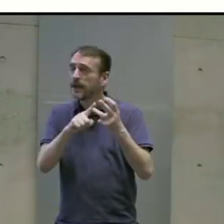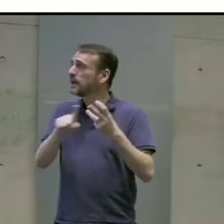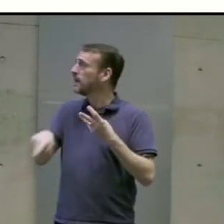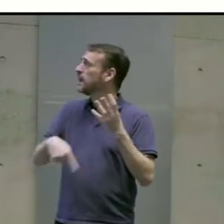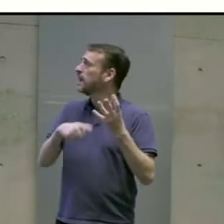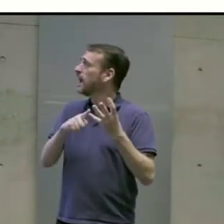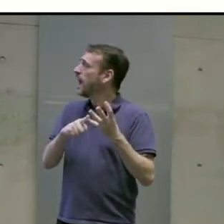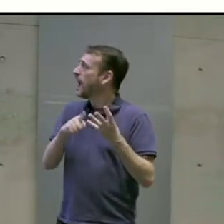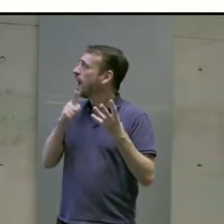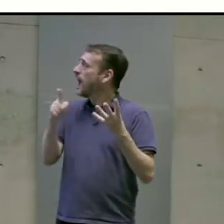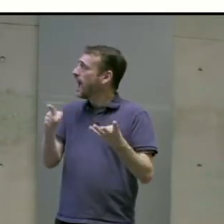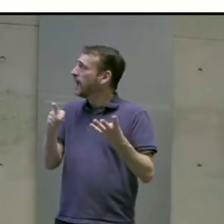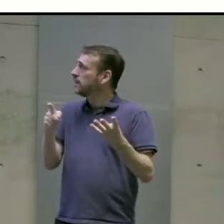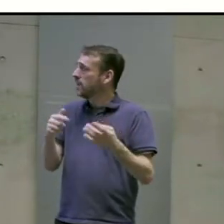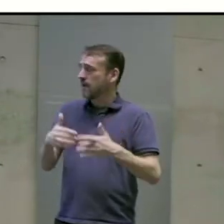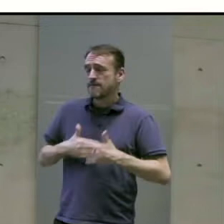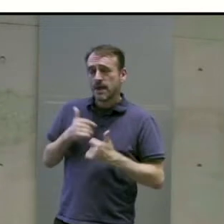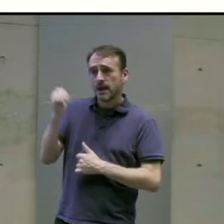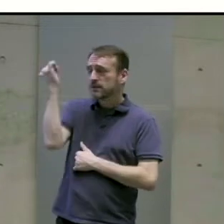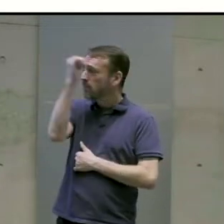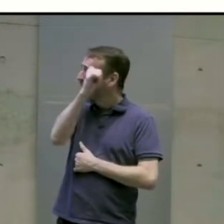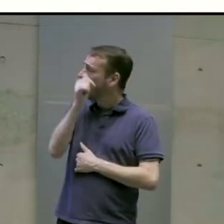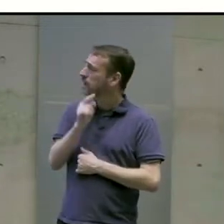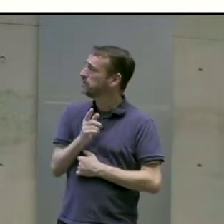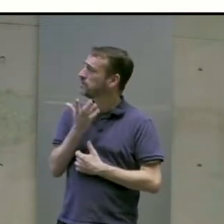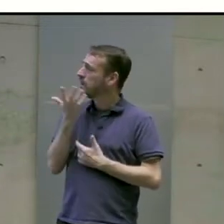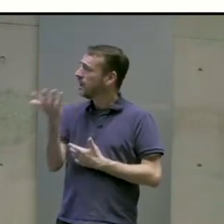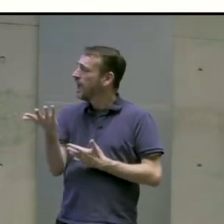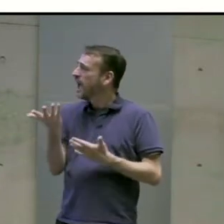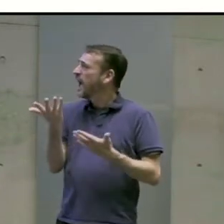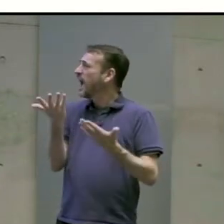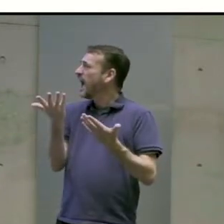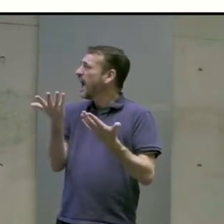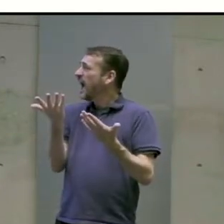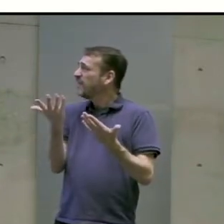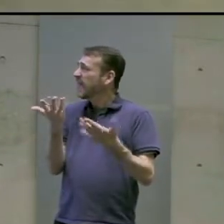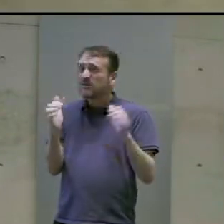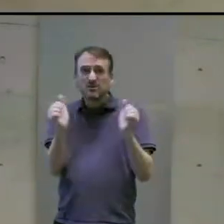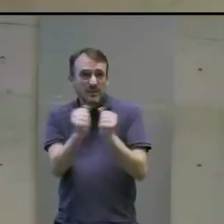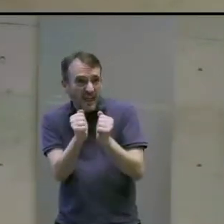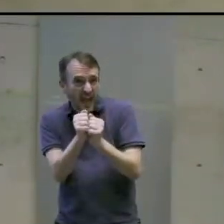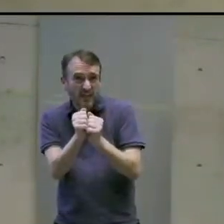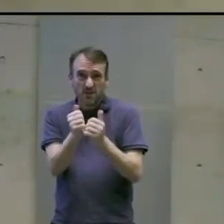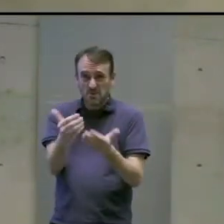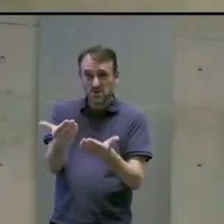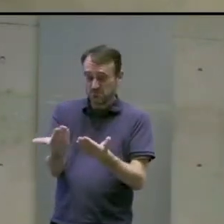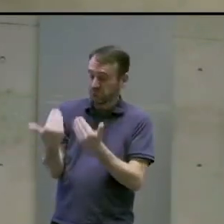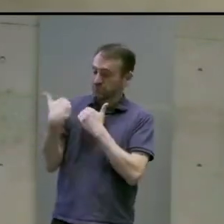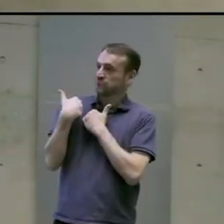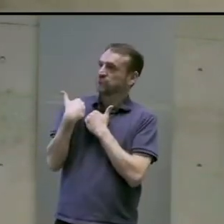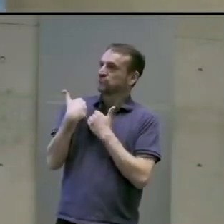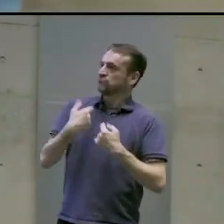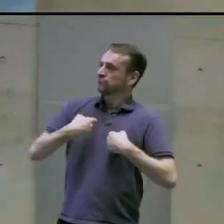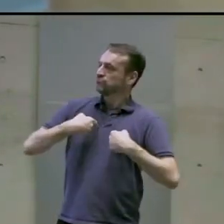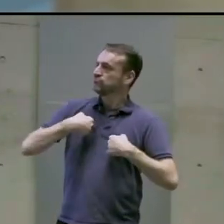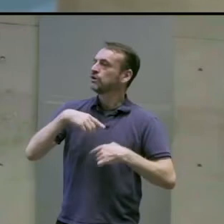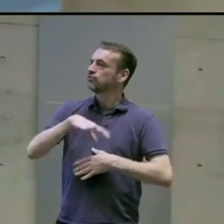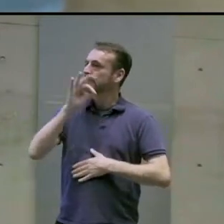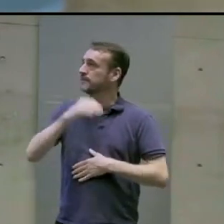And then confirmation helps you feel in control or feel responsible for the choices you make. Next up, we've got